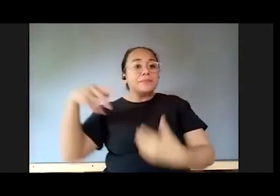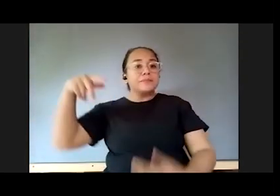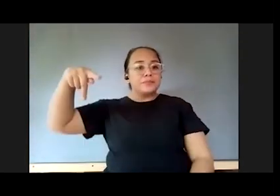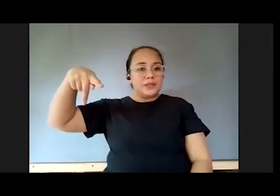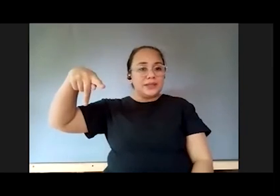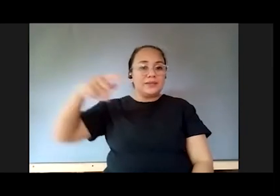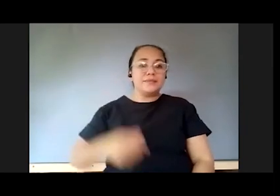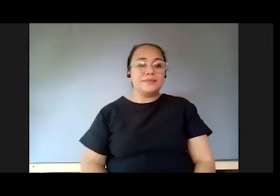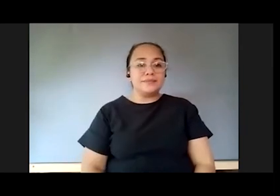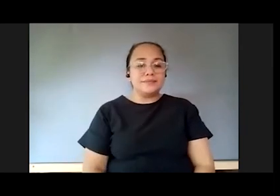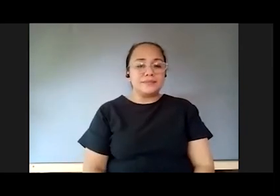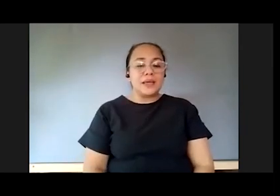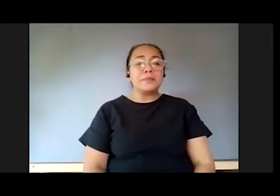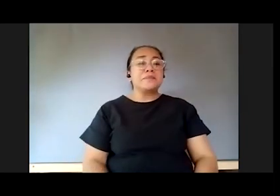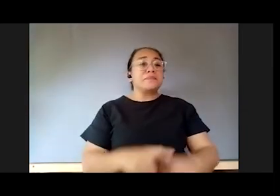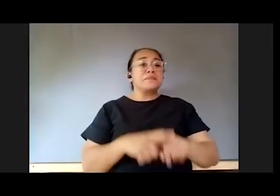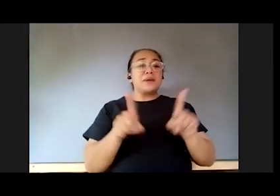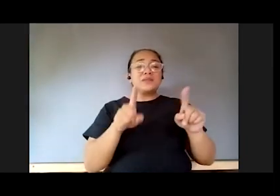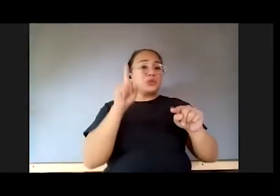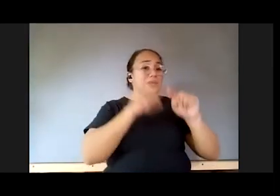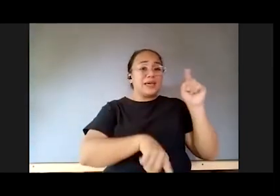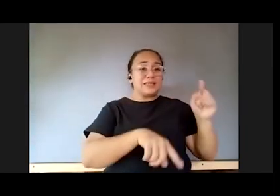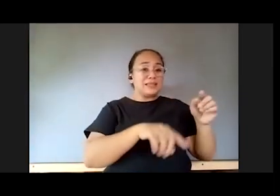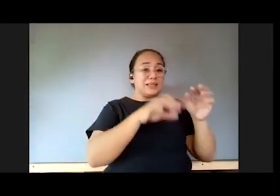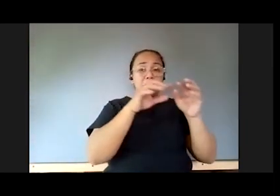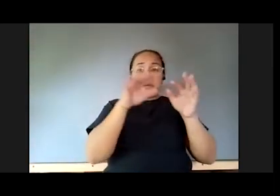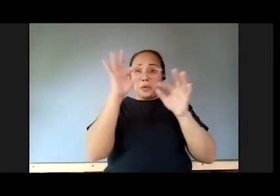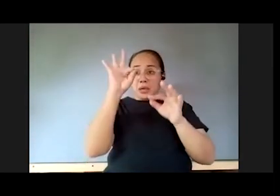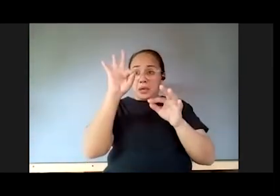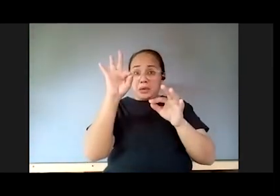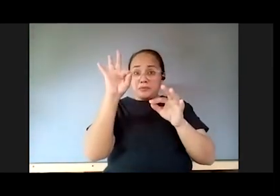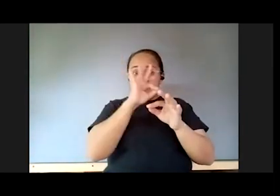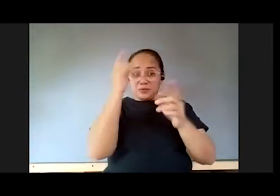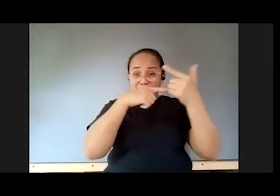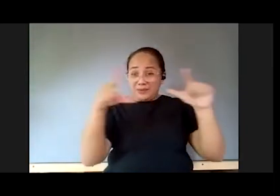But you can't analyze Filipino Sign Language that way.